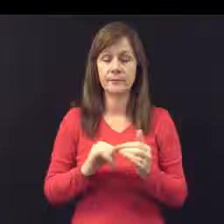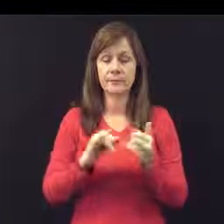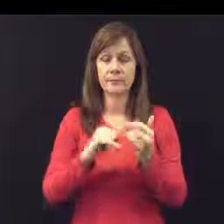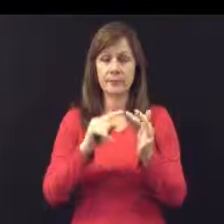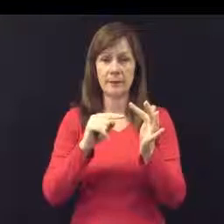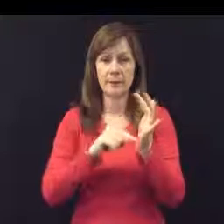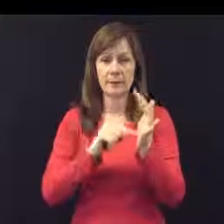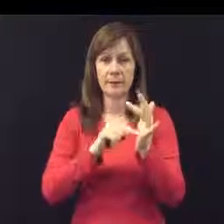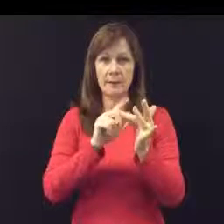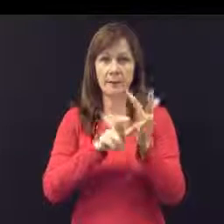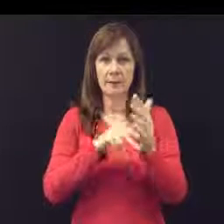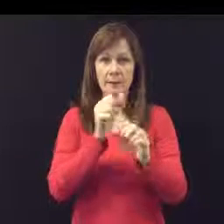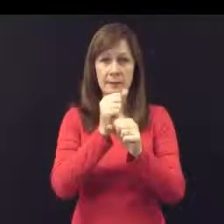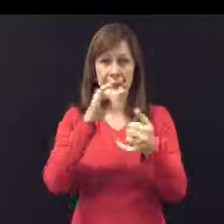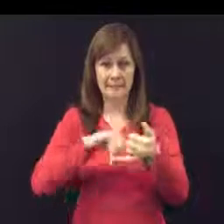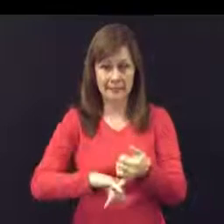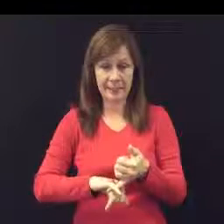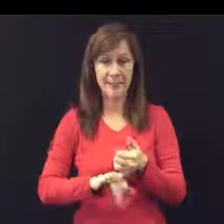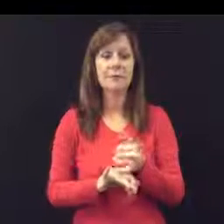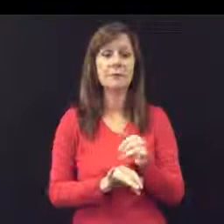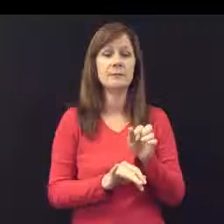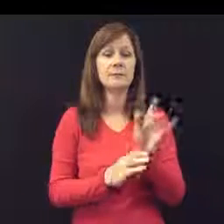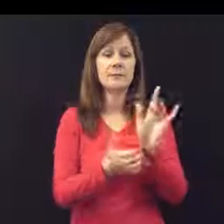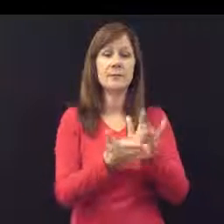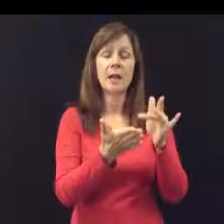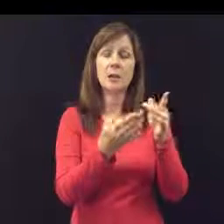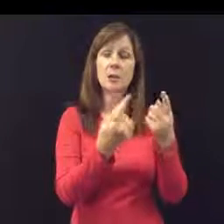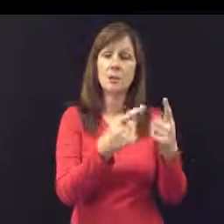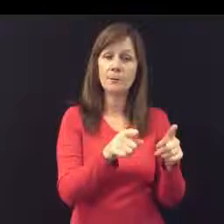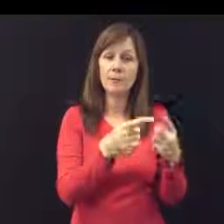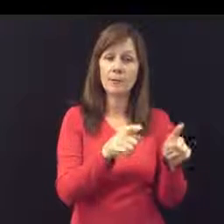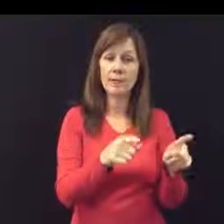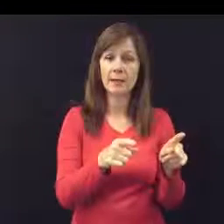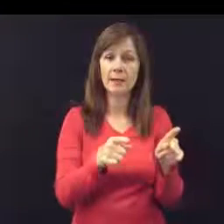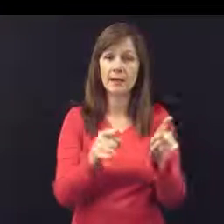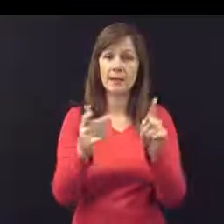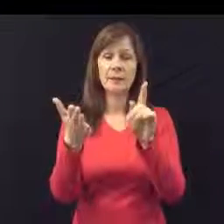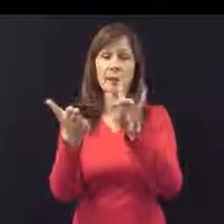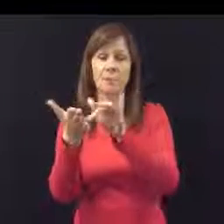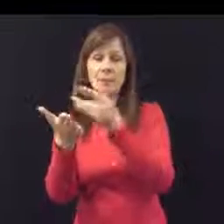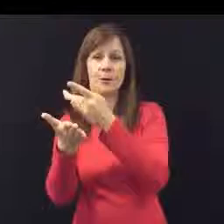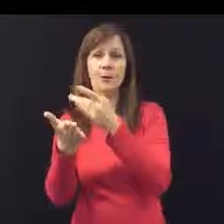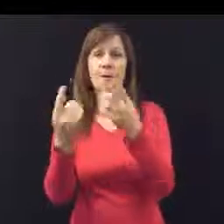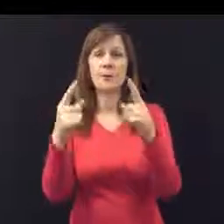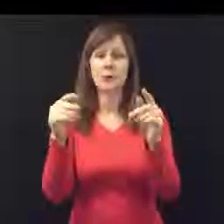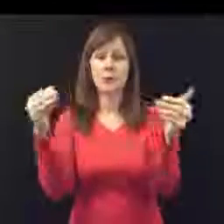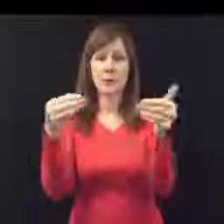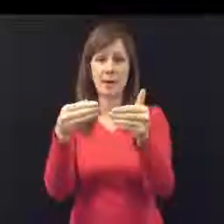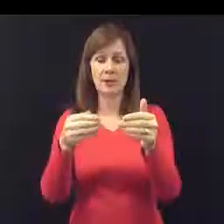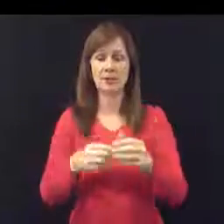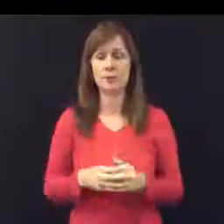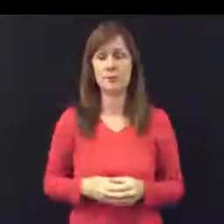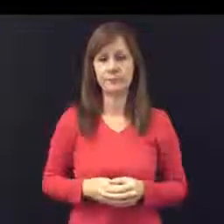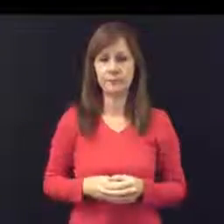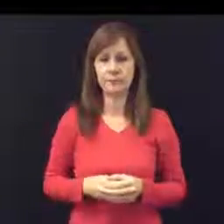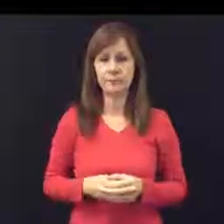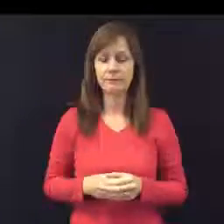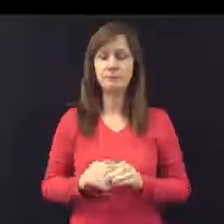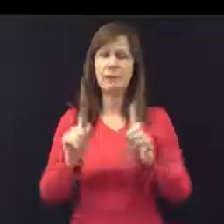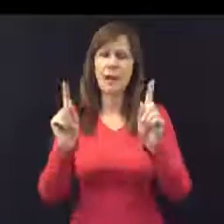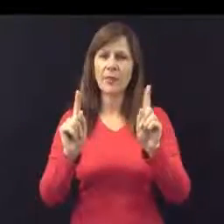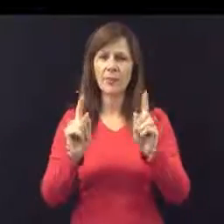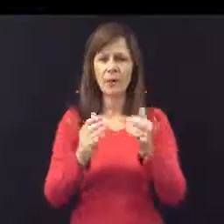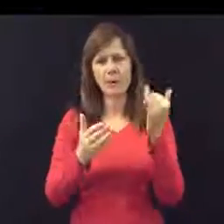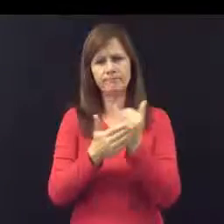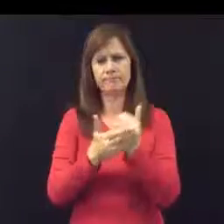always available to you via iCloud. Enable Music Match on your iPad by tapping Settings, Music, then